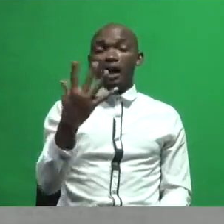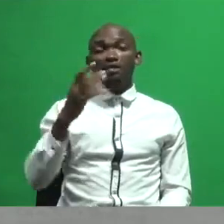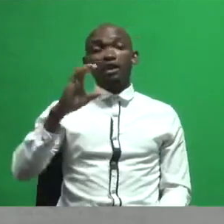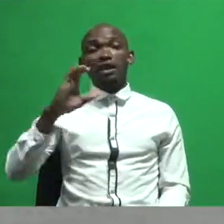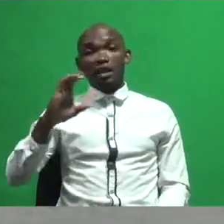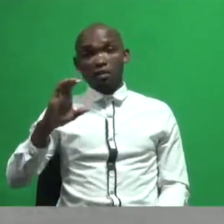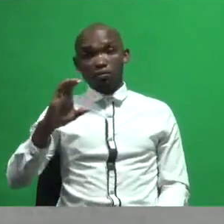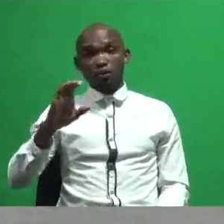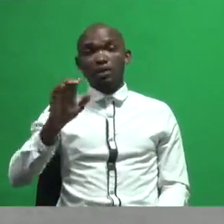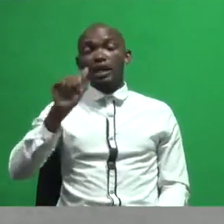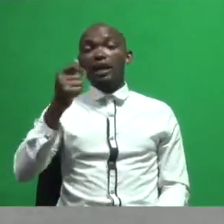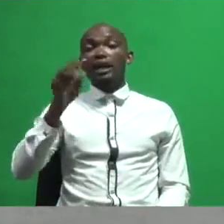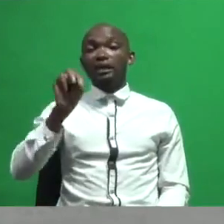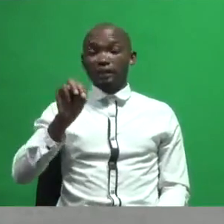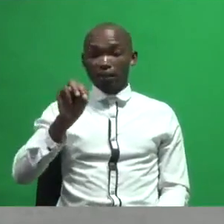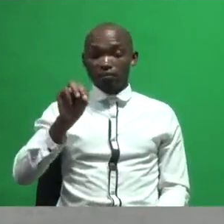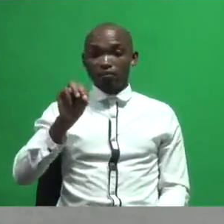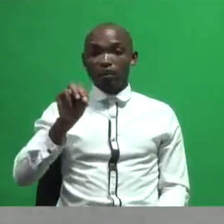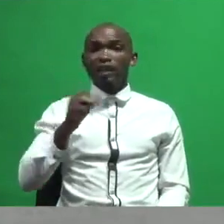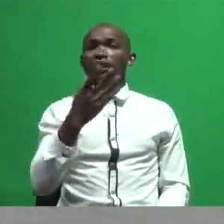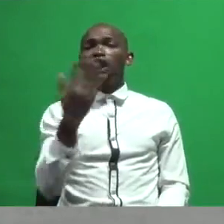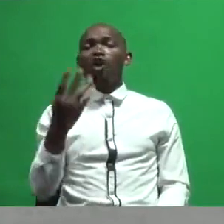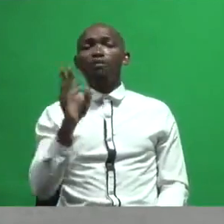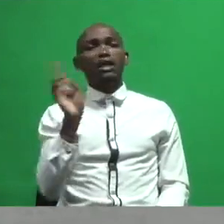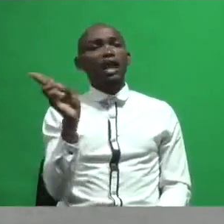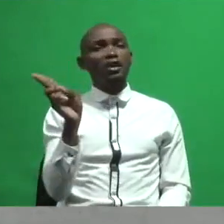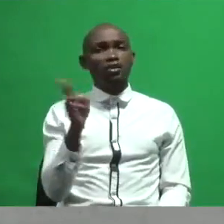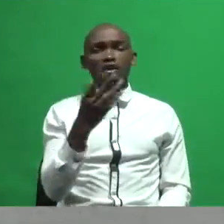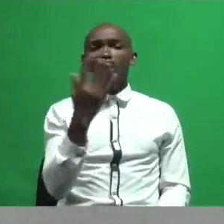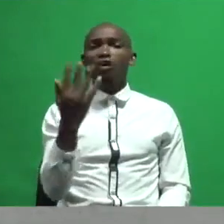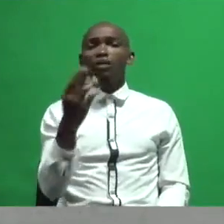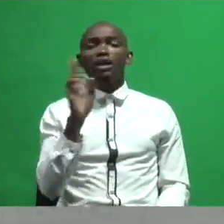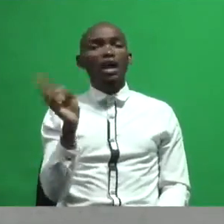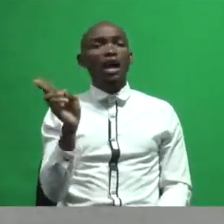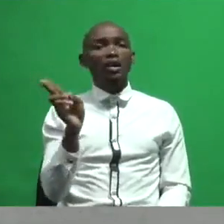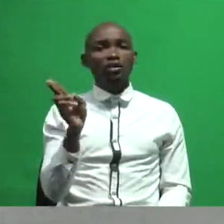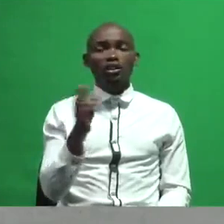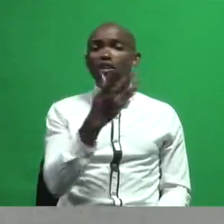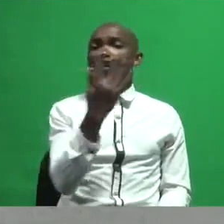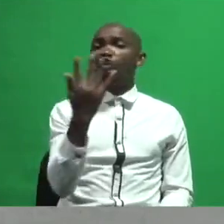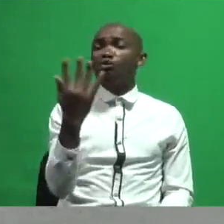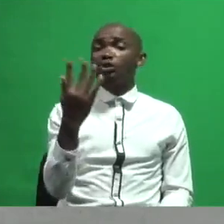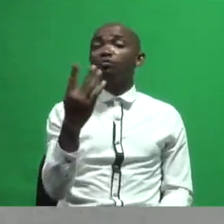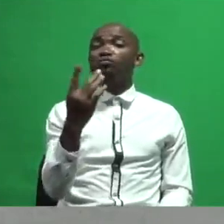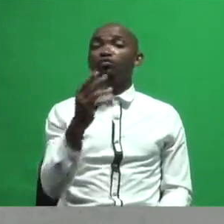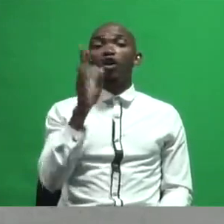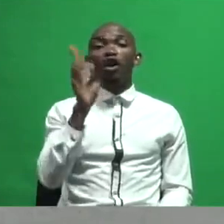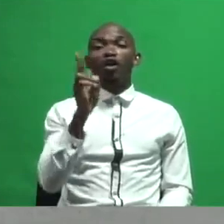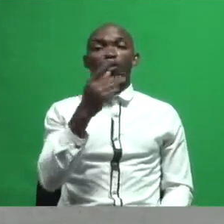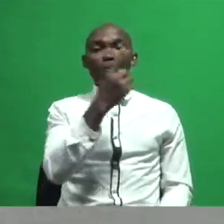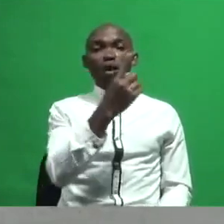5 carbon atoms. And how many hydrogens? How many hydrogens? Let us count